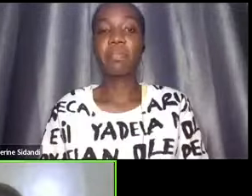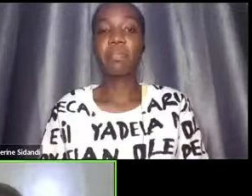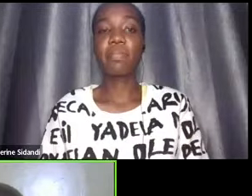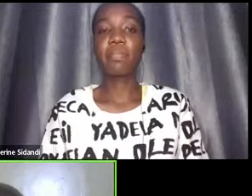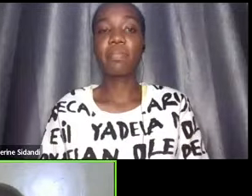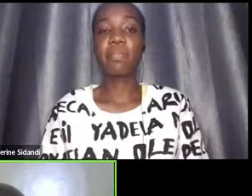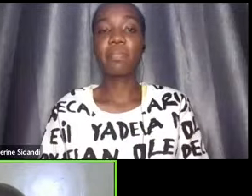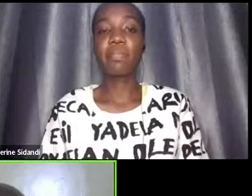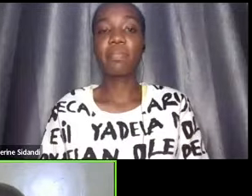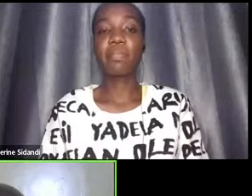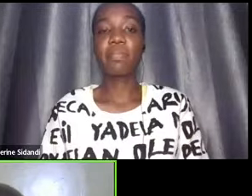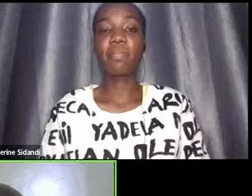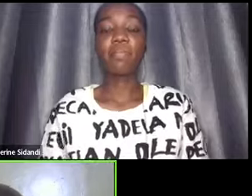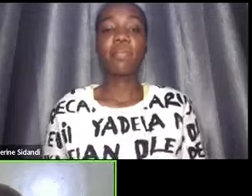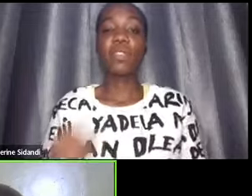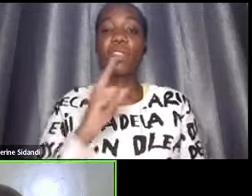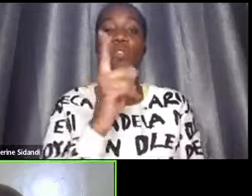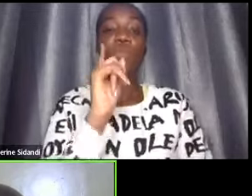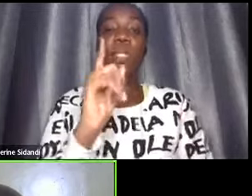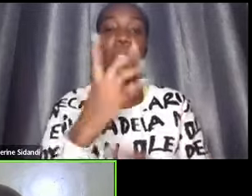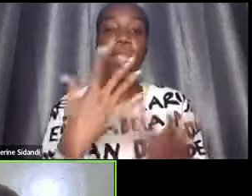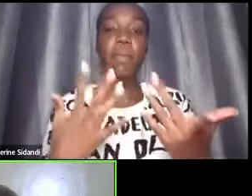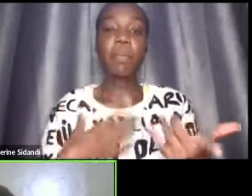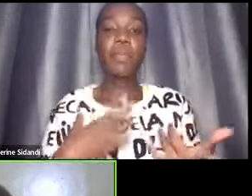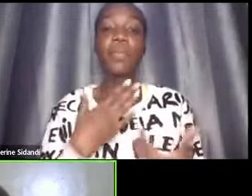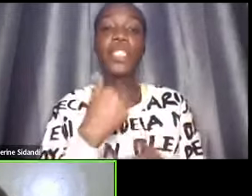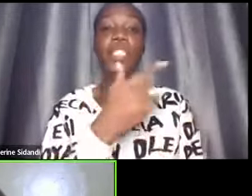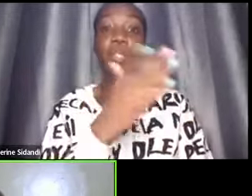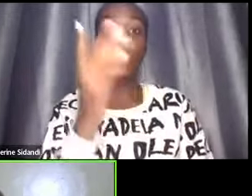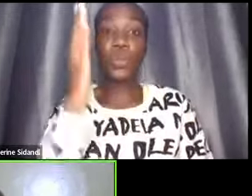One thing that I want you to know and realize is that